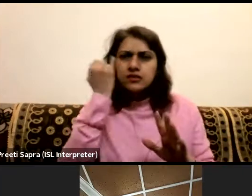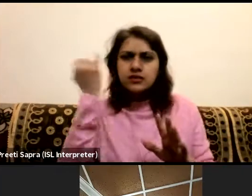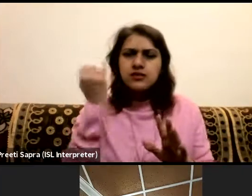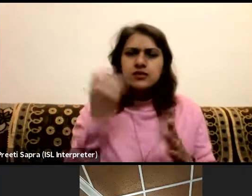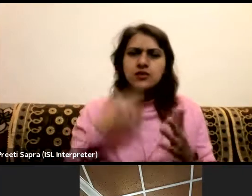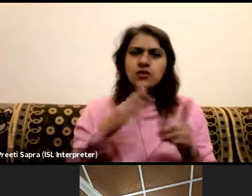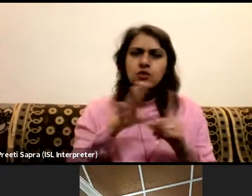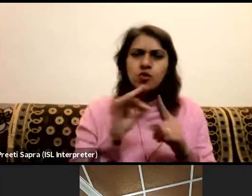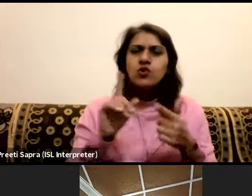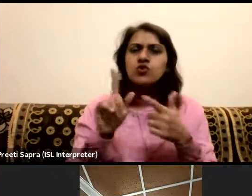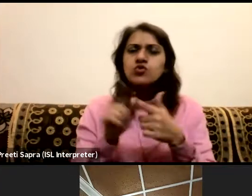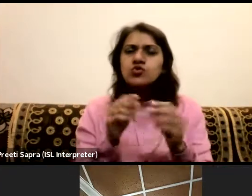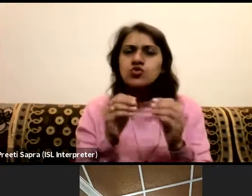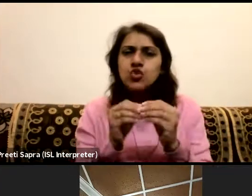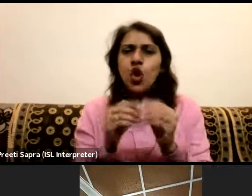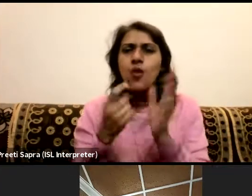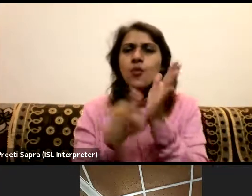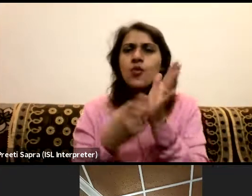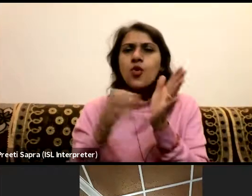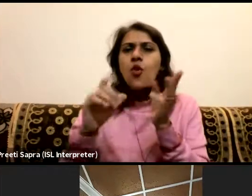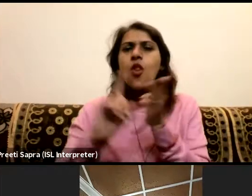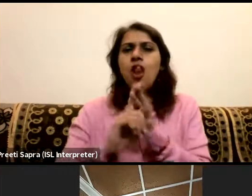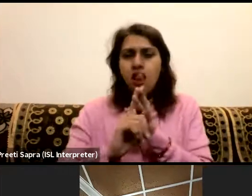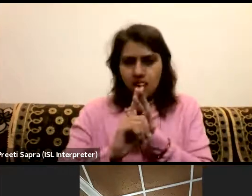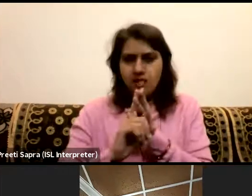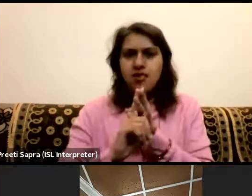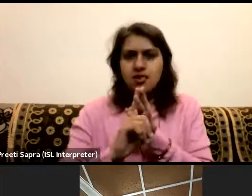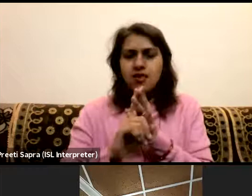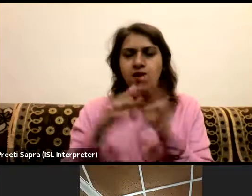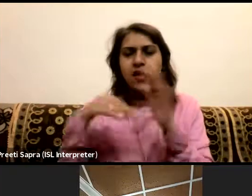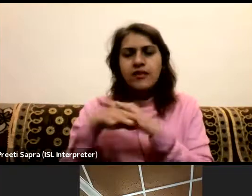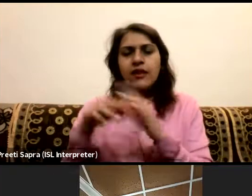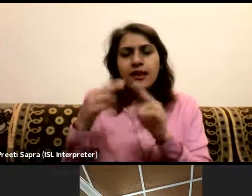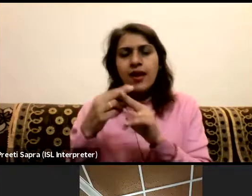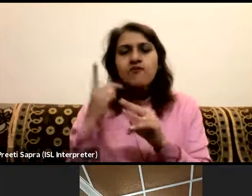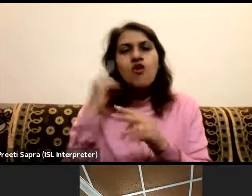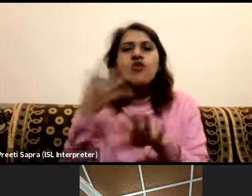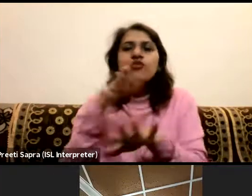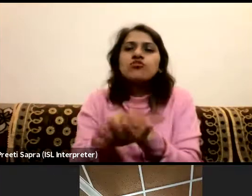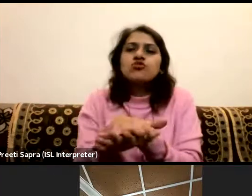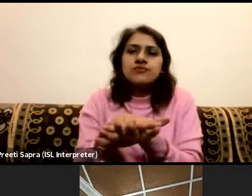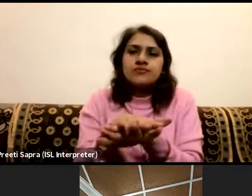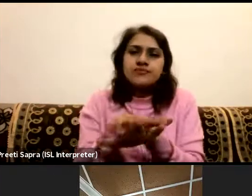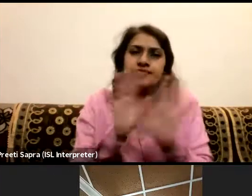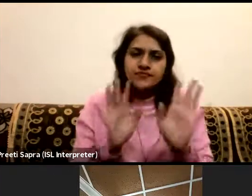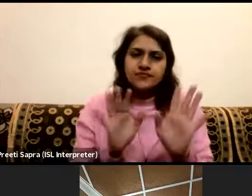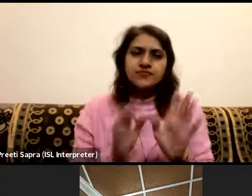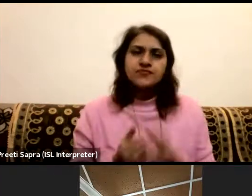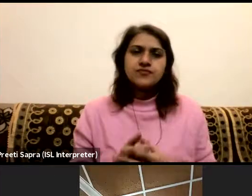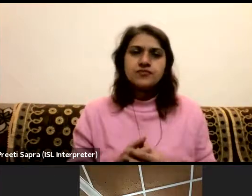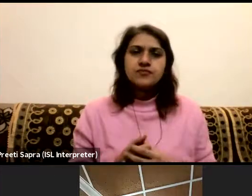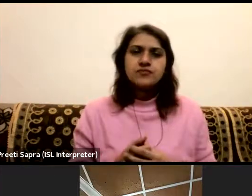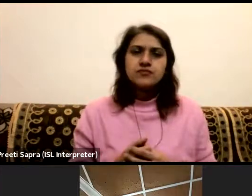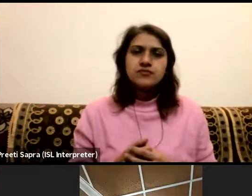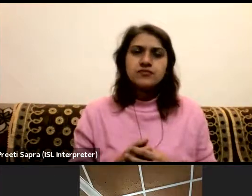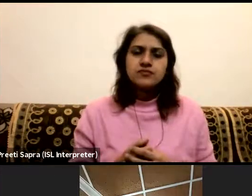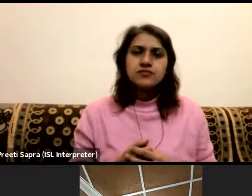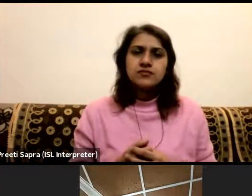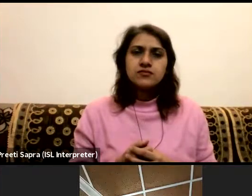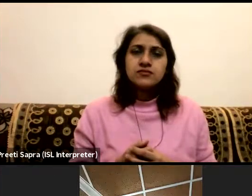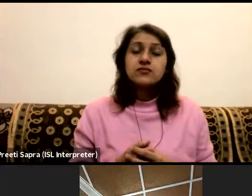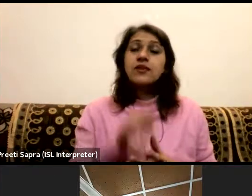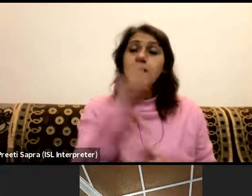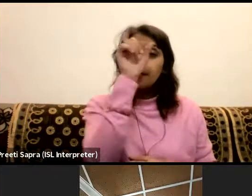a job role called job coaches for inclusion. The person who's working as a job coach